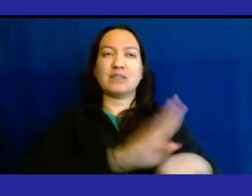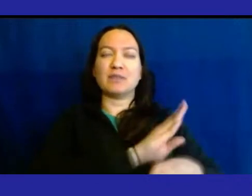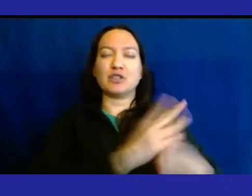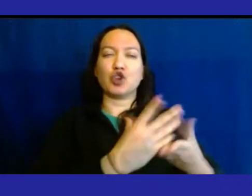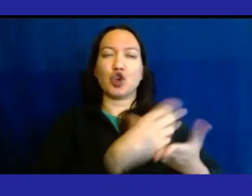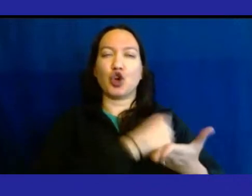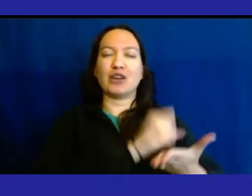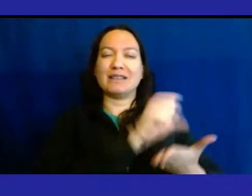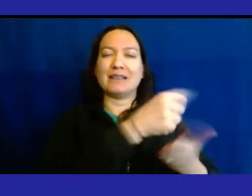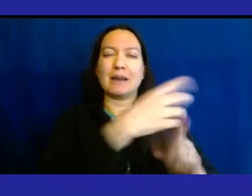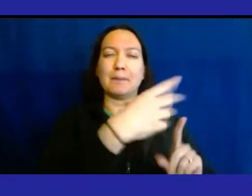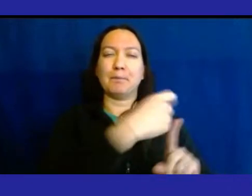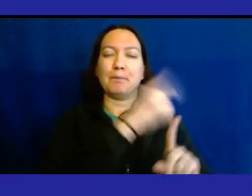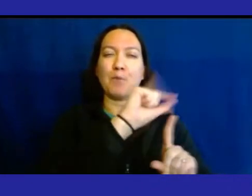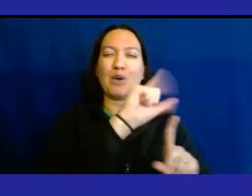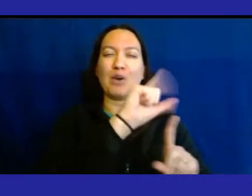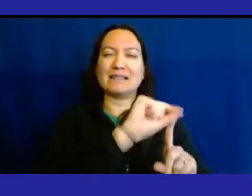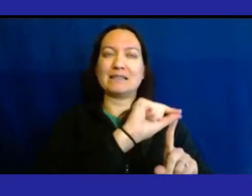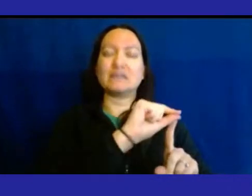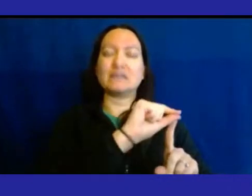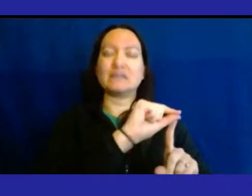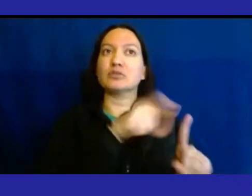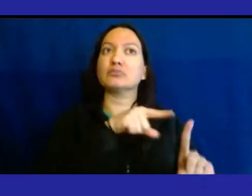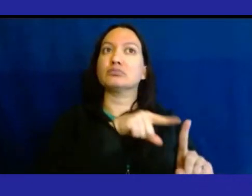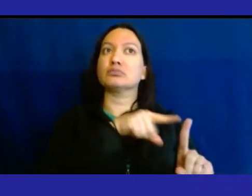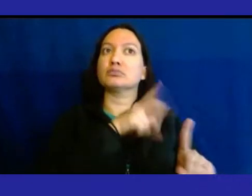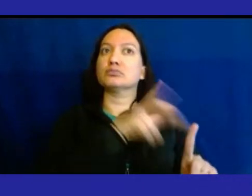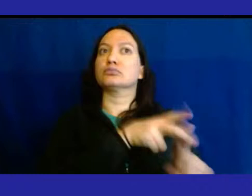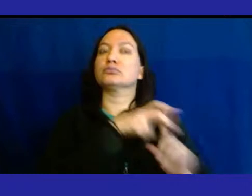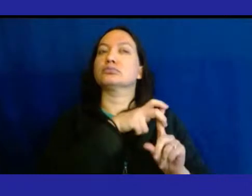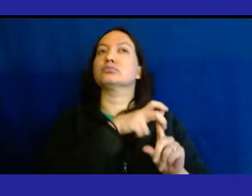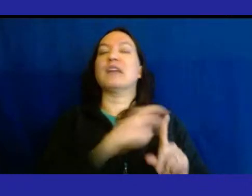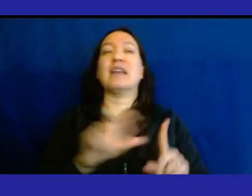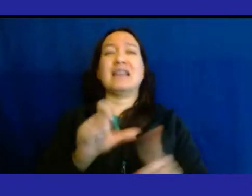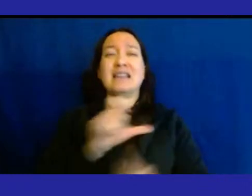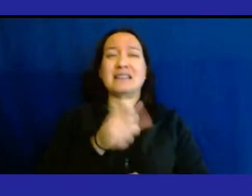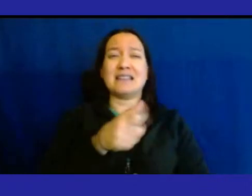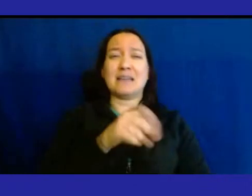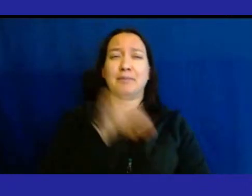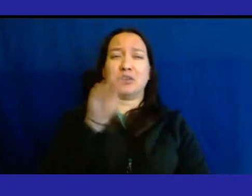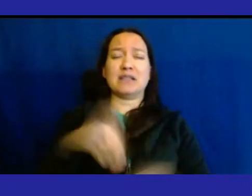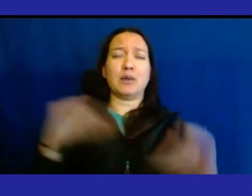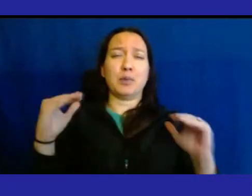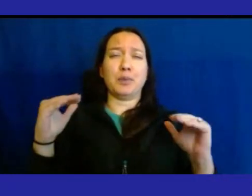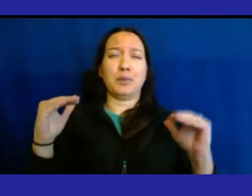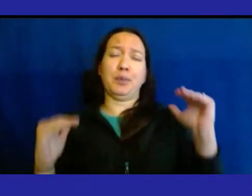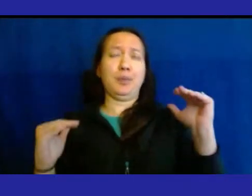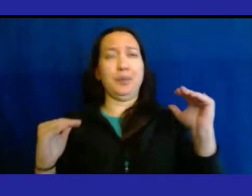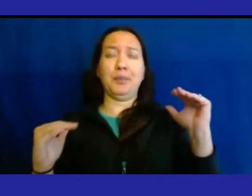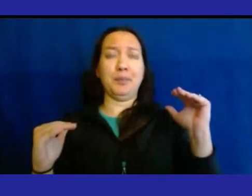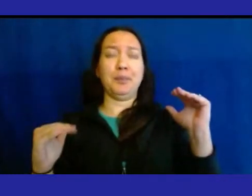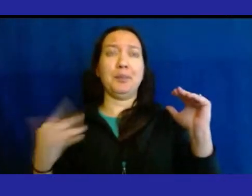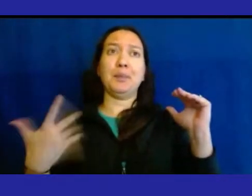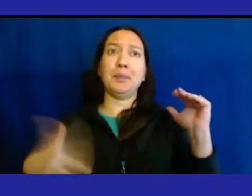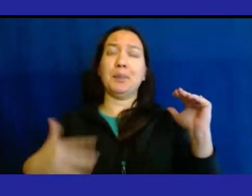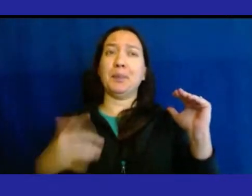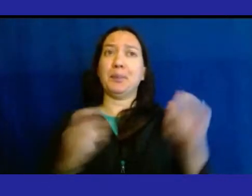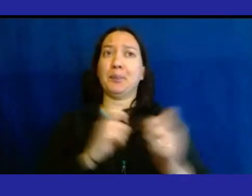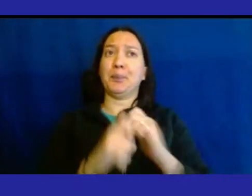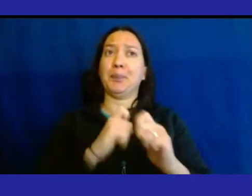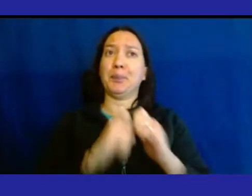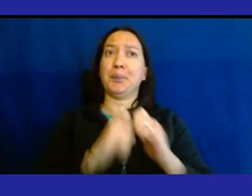win, all other things being equal. So that 10% difference makes a huge, significant competitive advantage